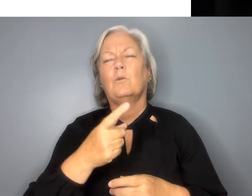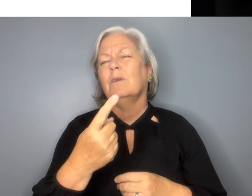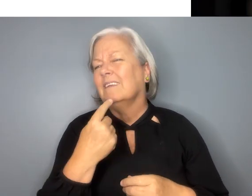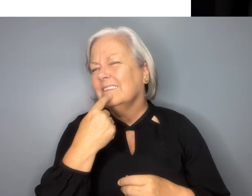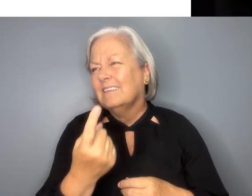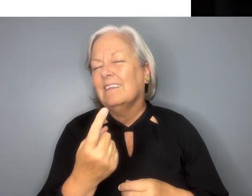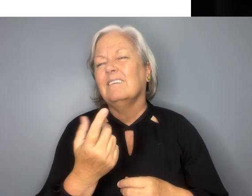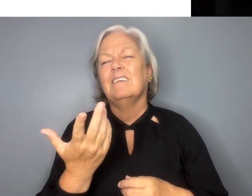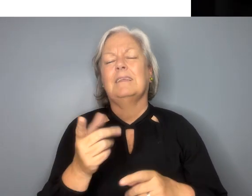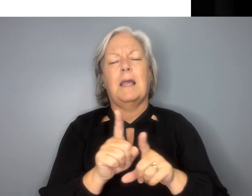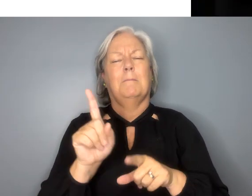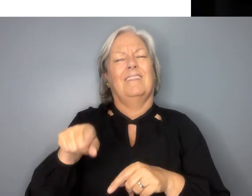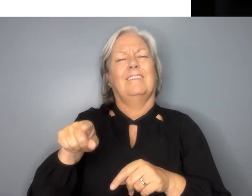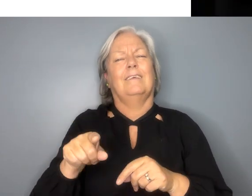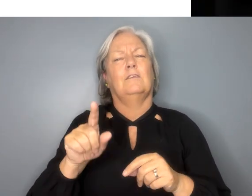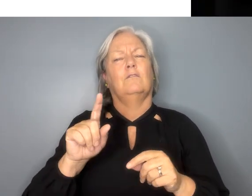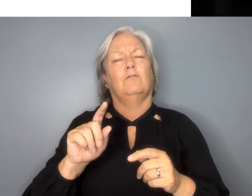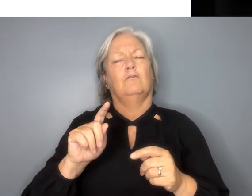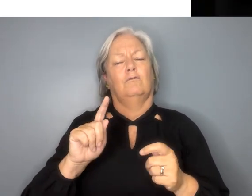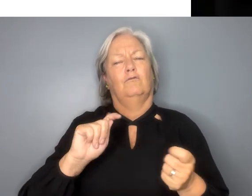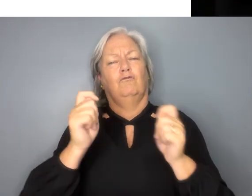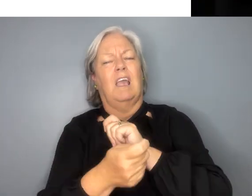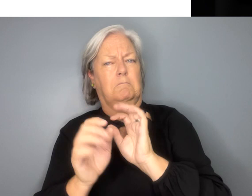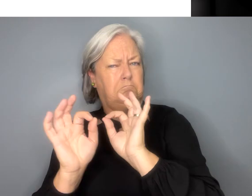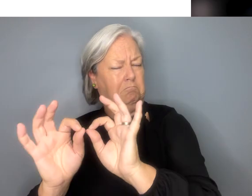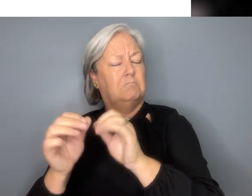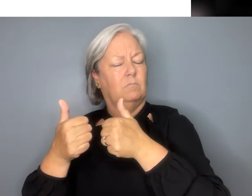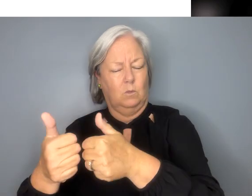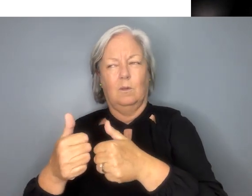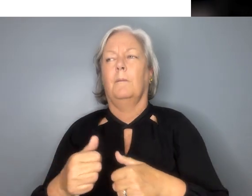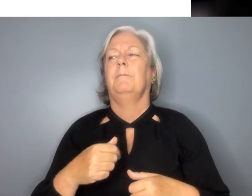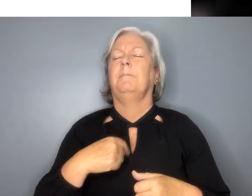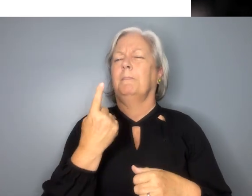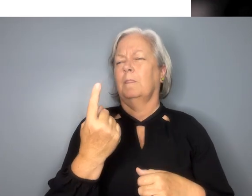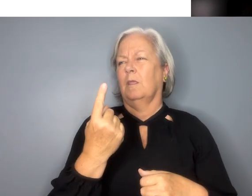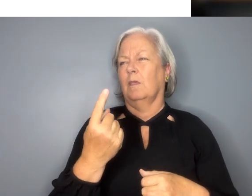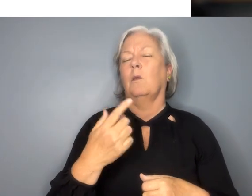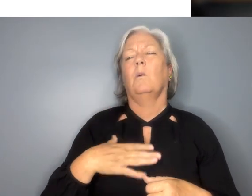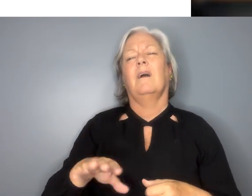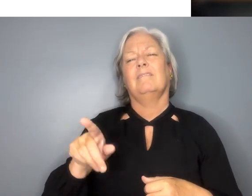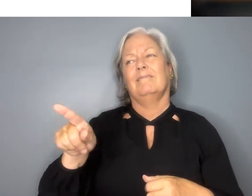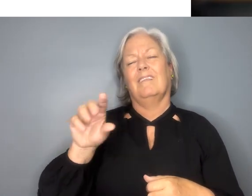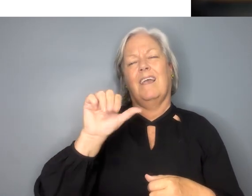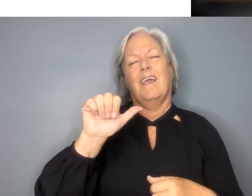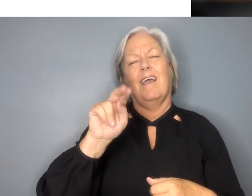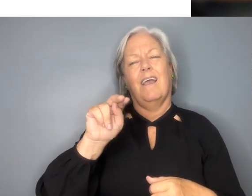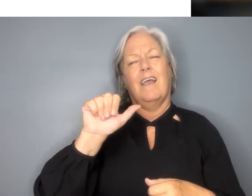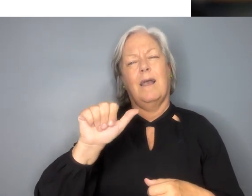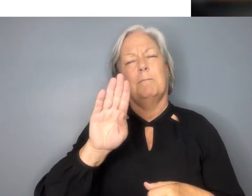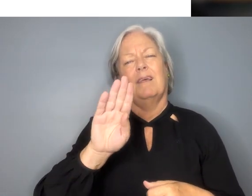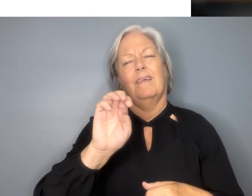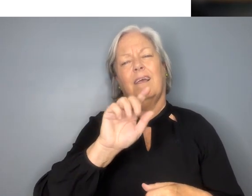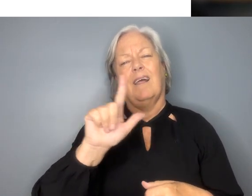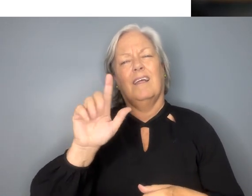started to touch about this idea of what needs to change. And so before I go to that question, though, I might just throw to Annabelle.